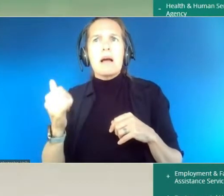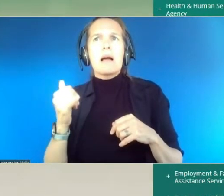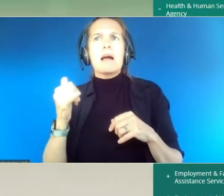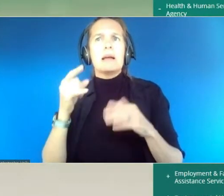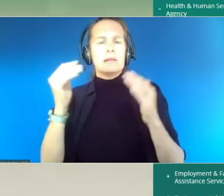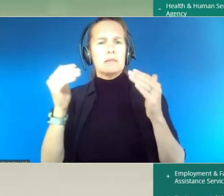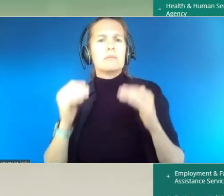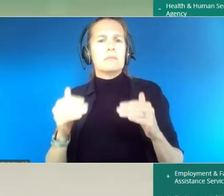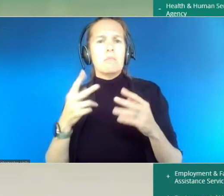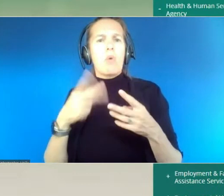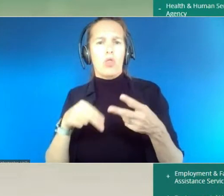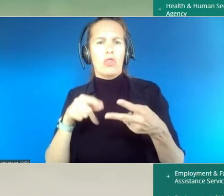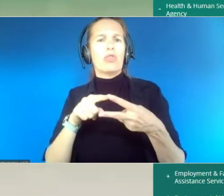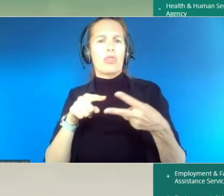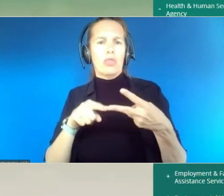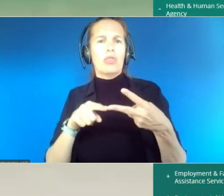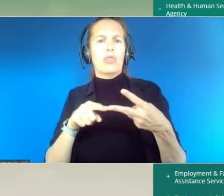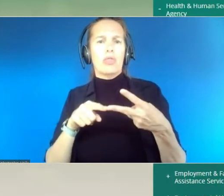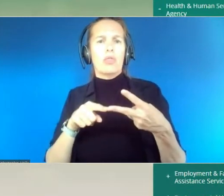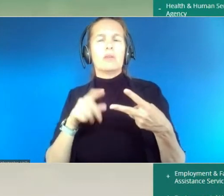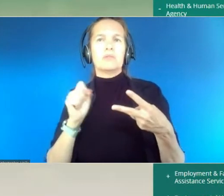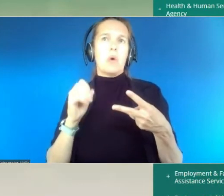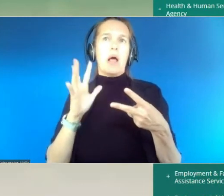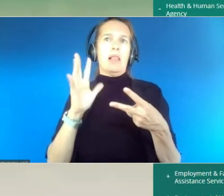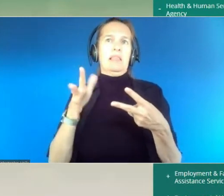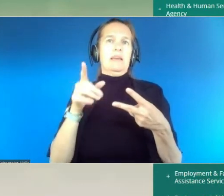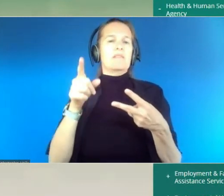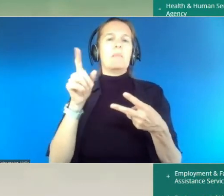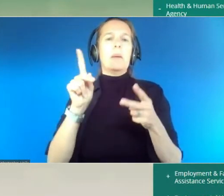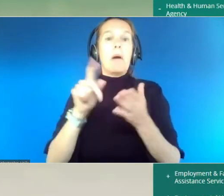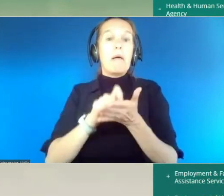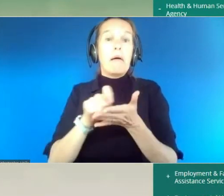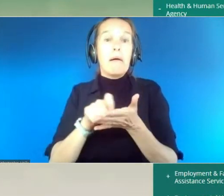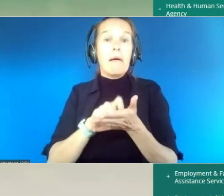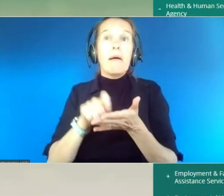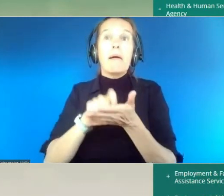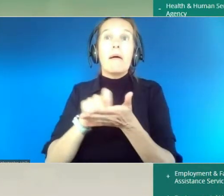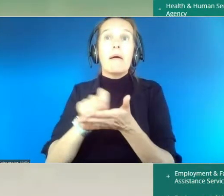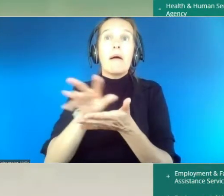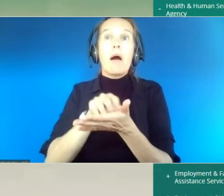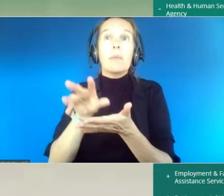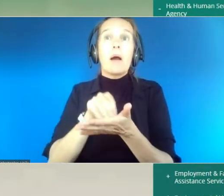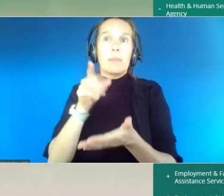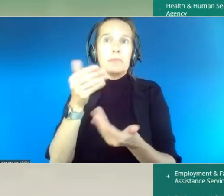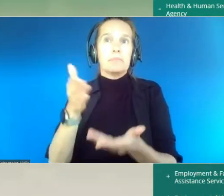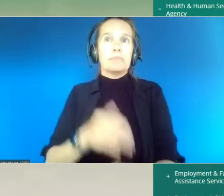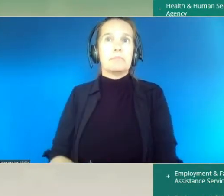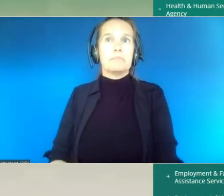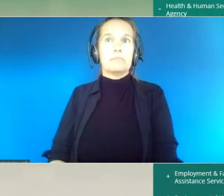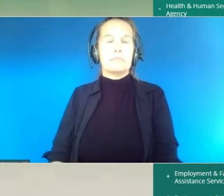website. And I'll leave those up for a moment if anybody wants to copy down that information.